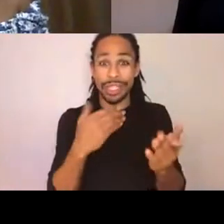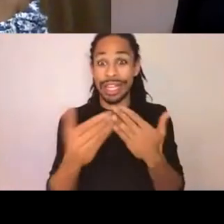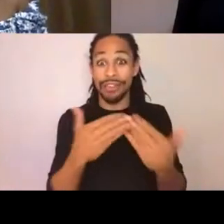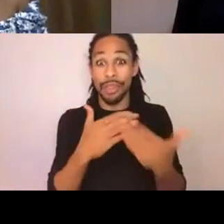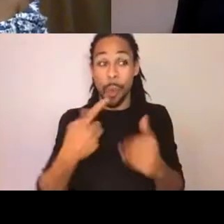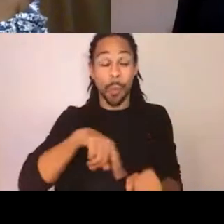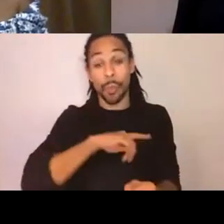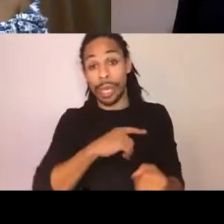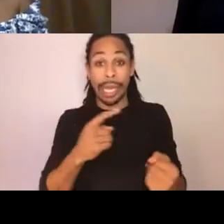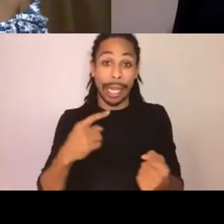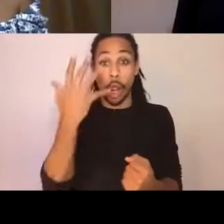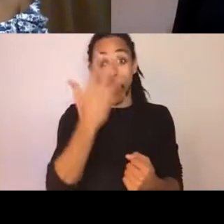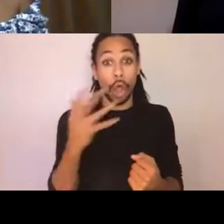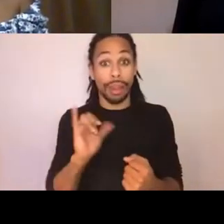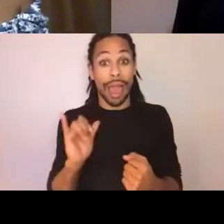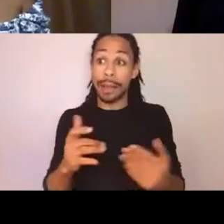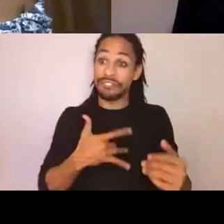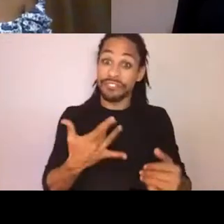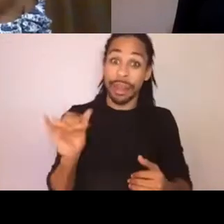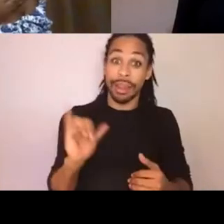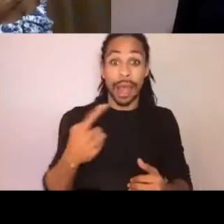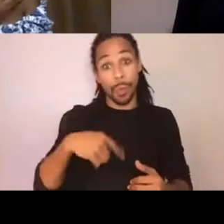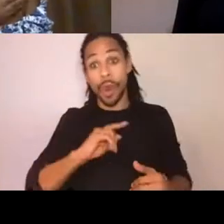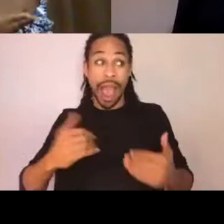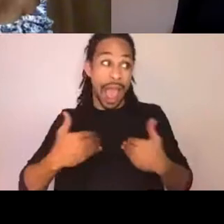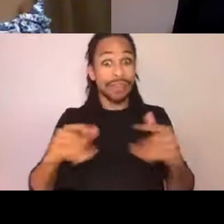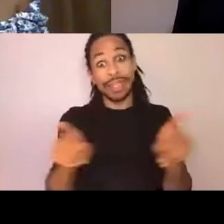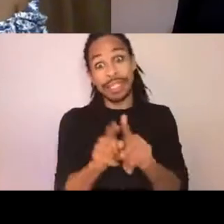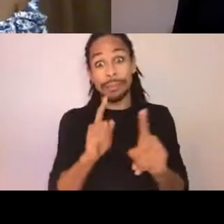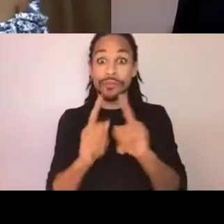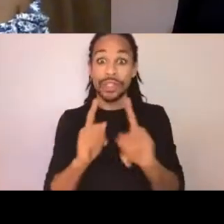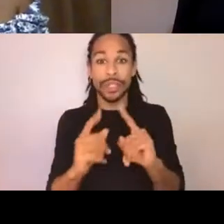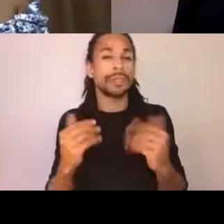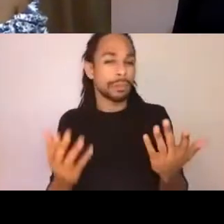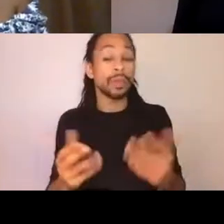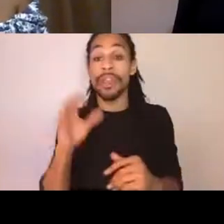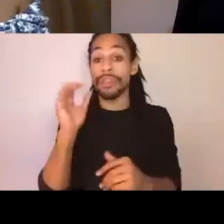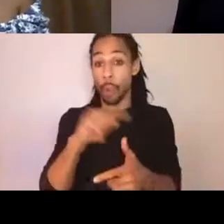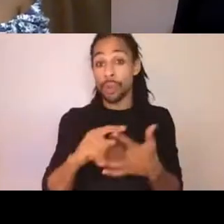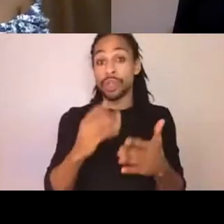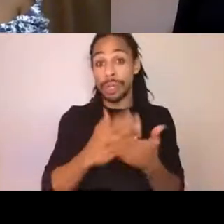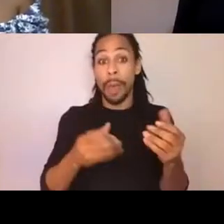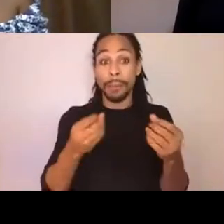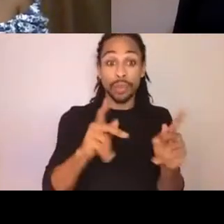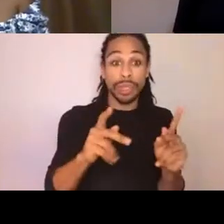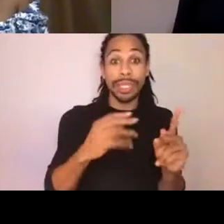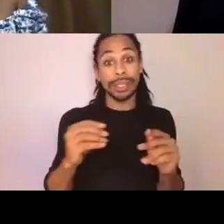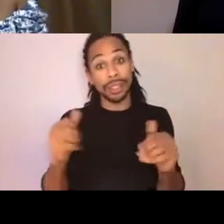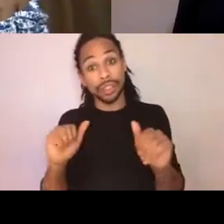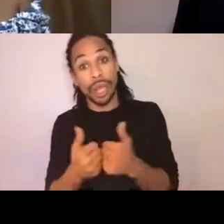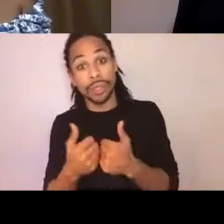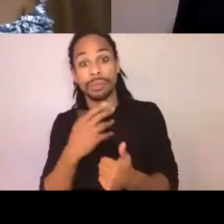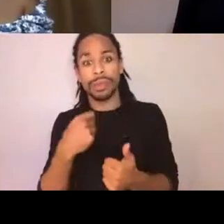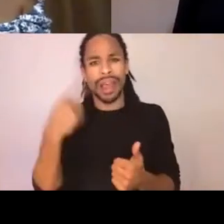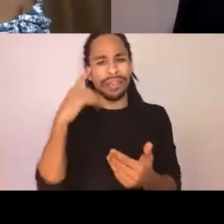my experience of kind of the opportunities and some of the challenges. And I think that solidarity